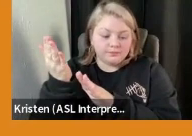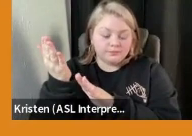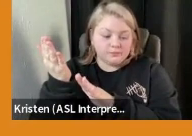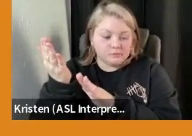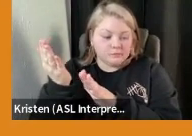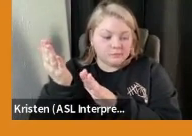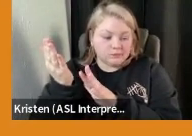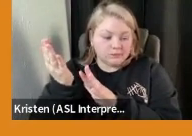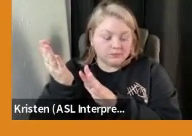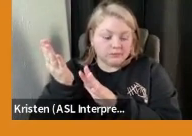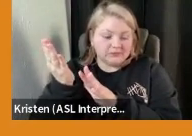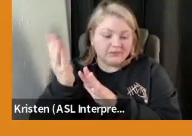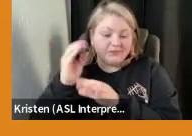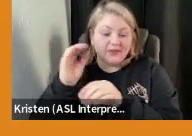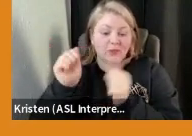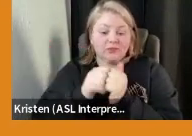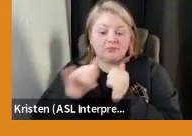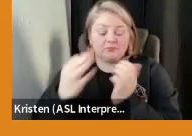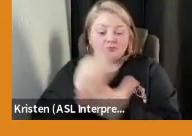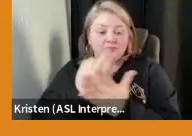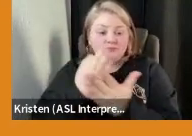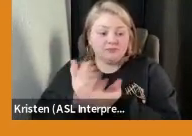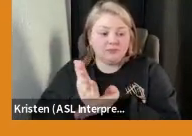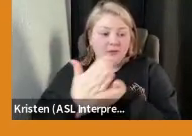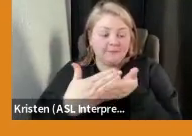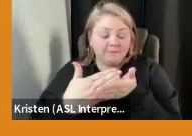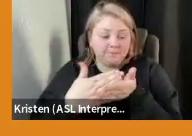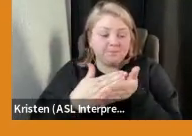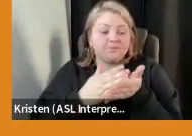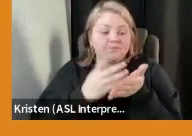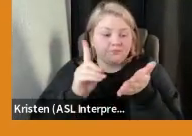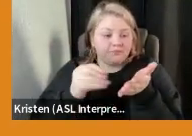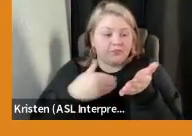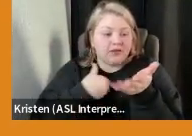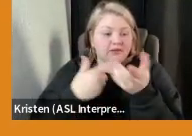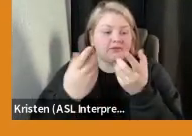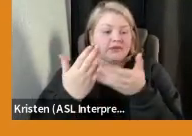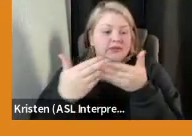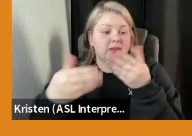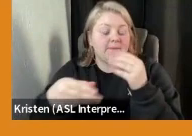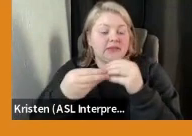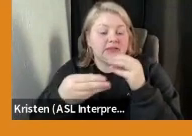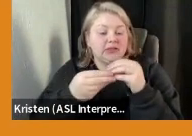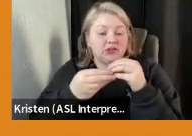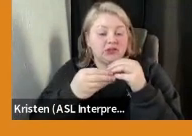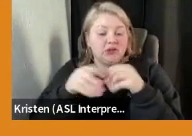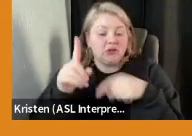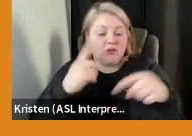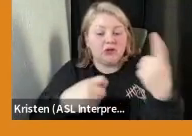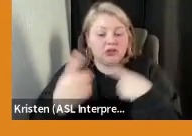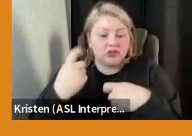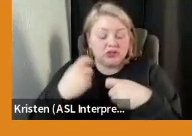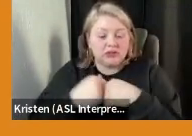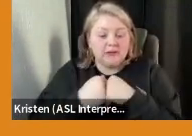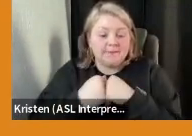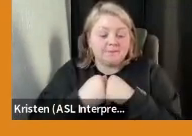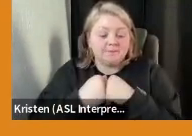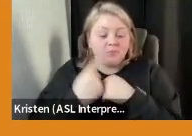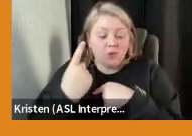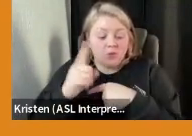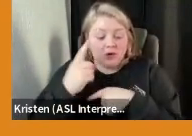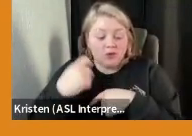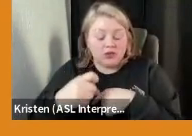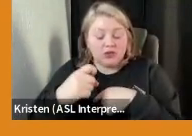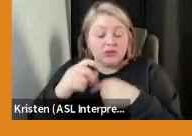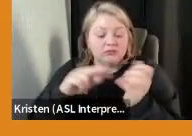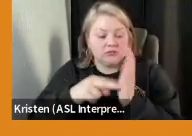questions in that financial section. I mentioned that there are some additional questions. One of those questions is, are you a